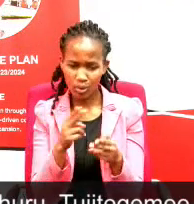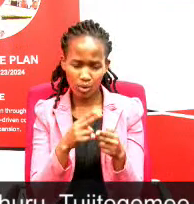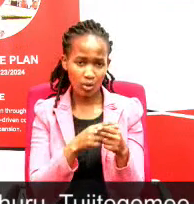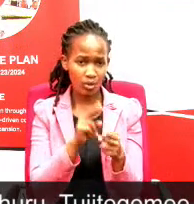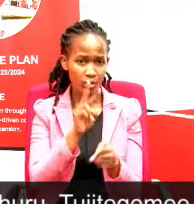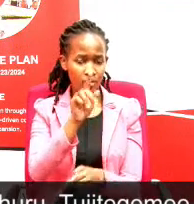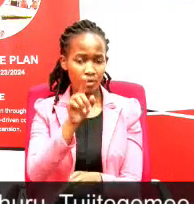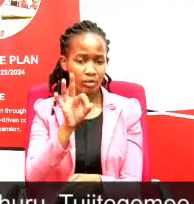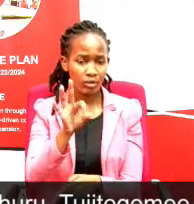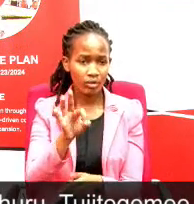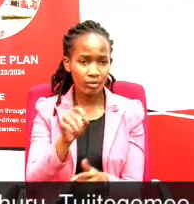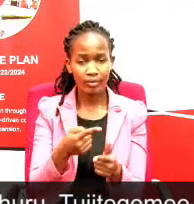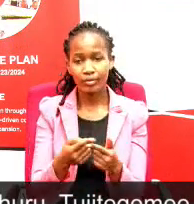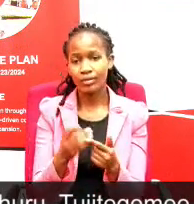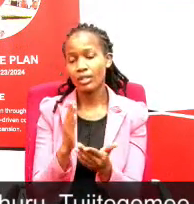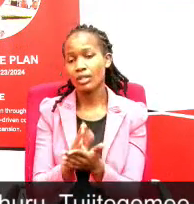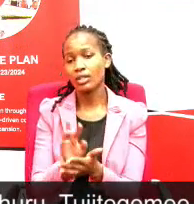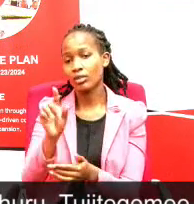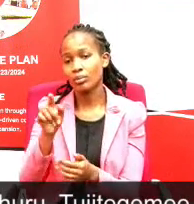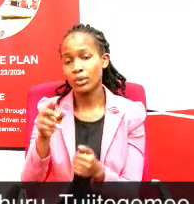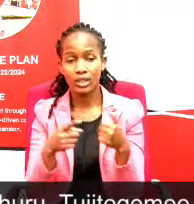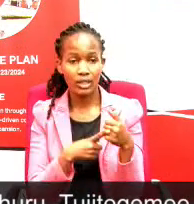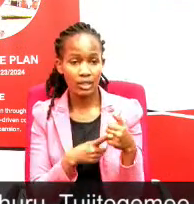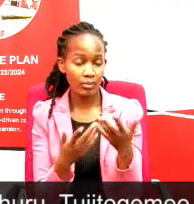and then eventually 2.6.